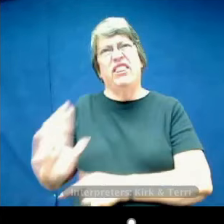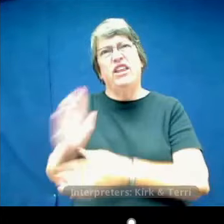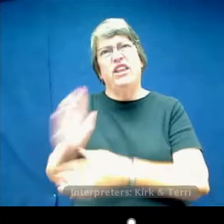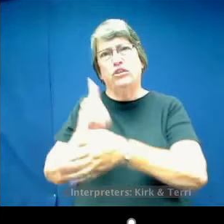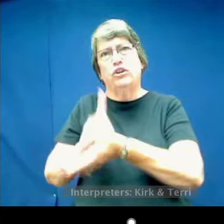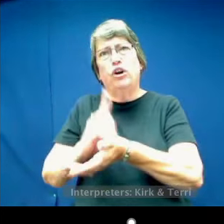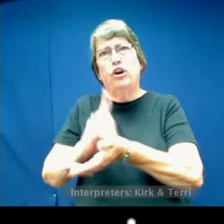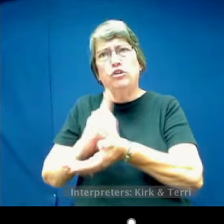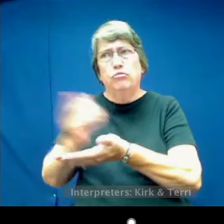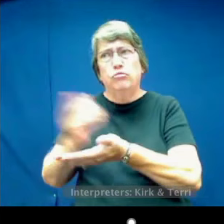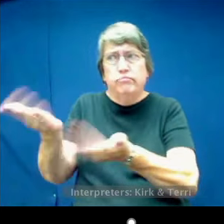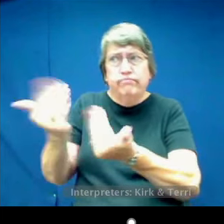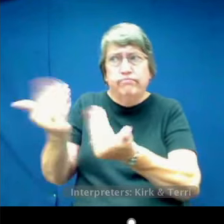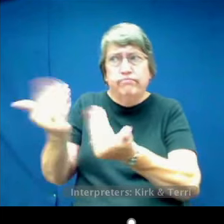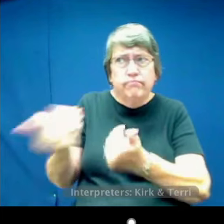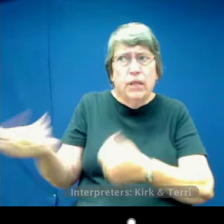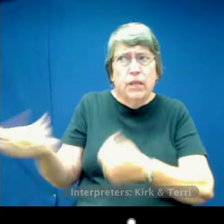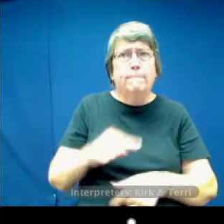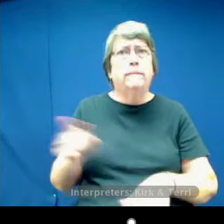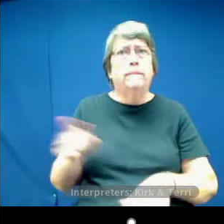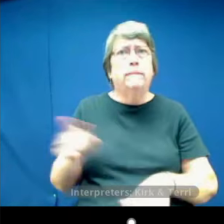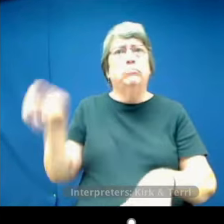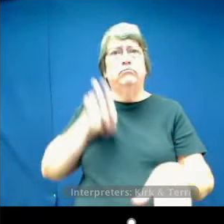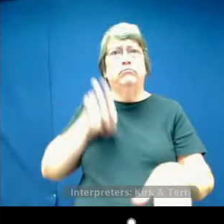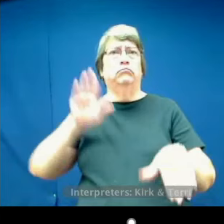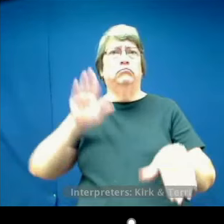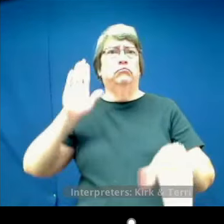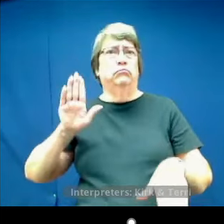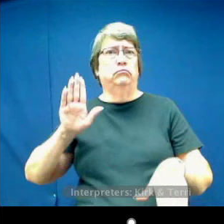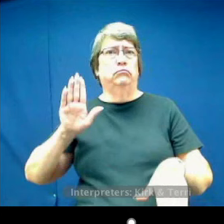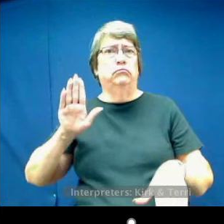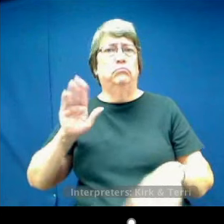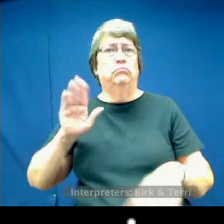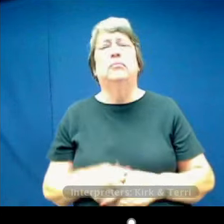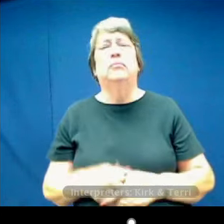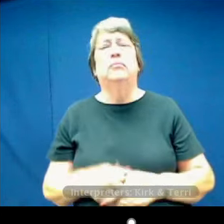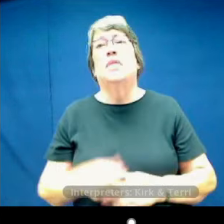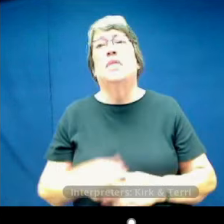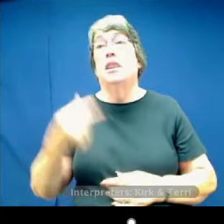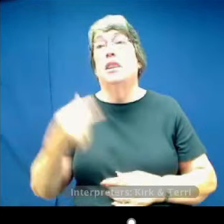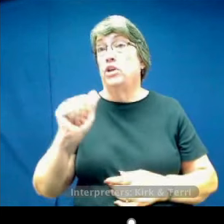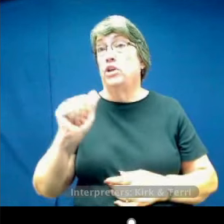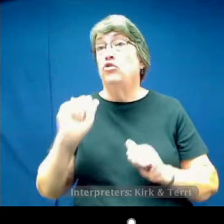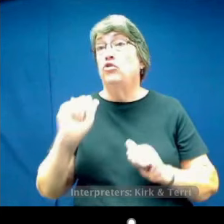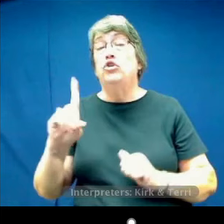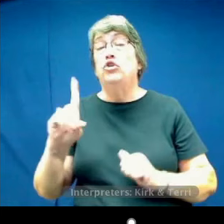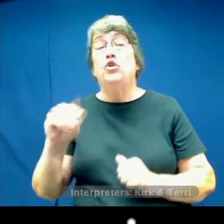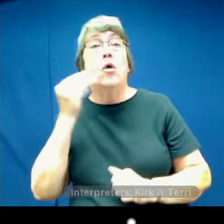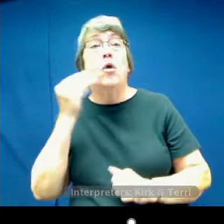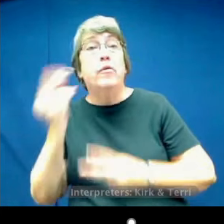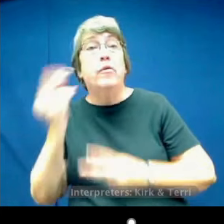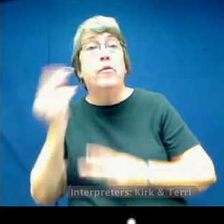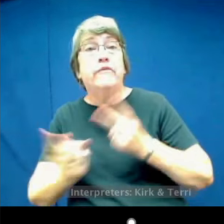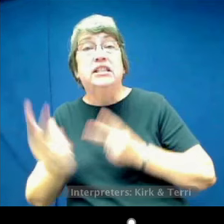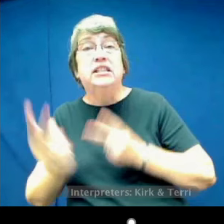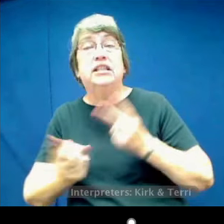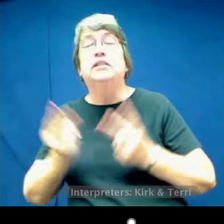terms of their development, and can also do things like do home visits, school visits, and custody